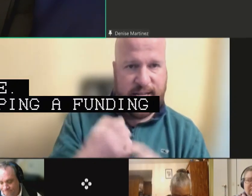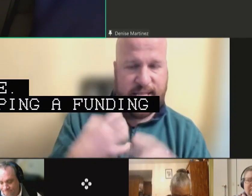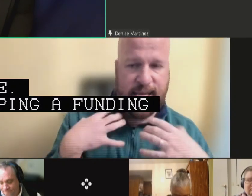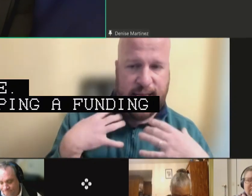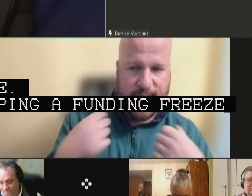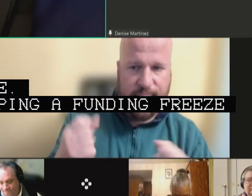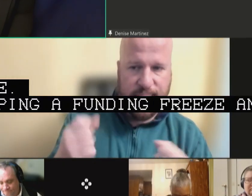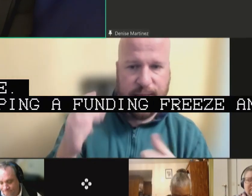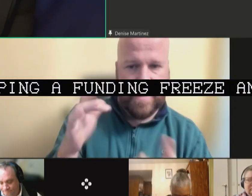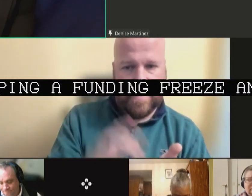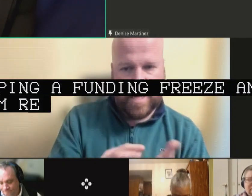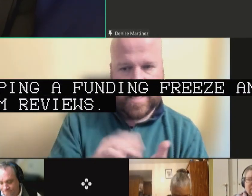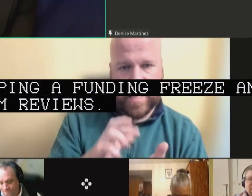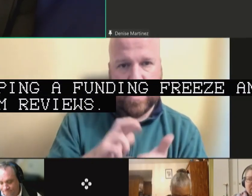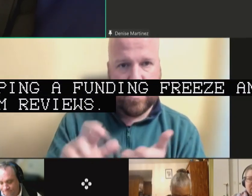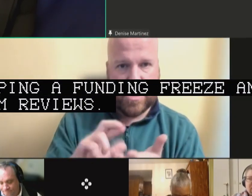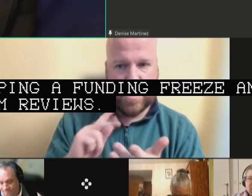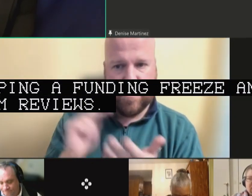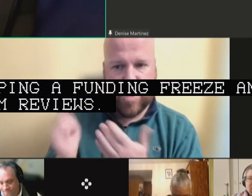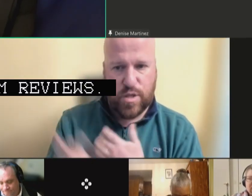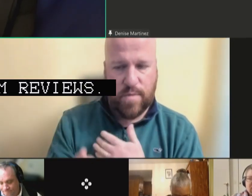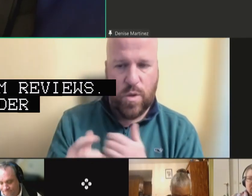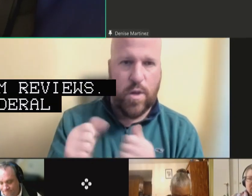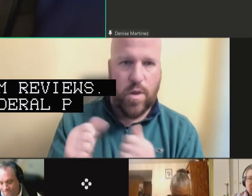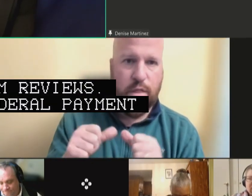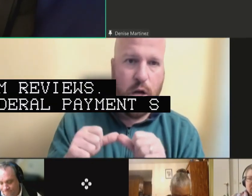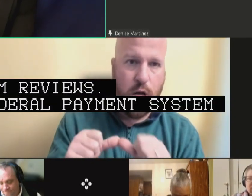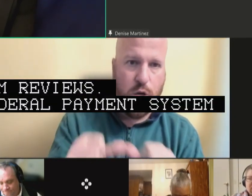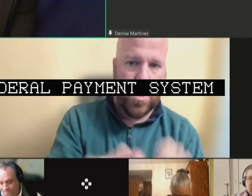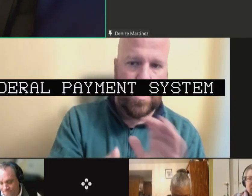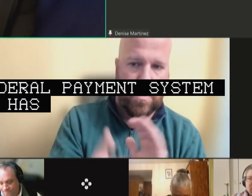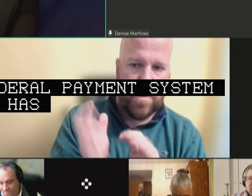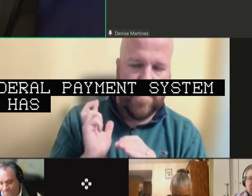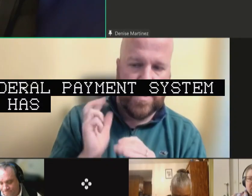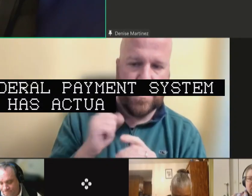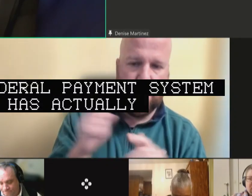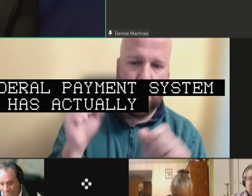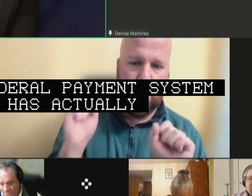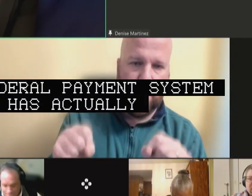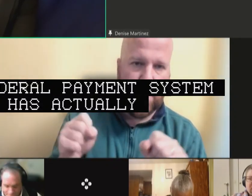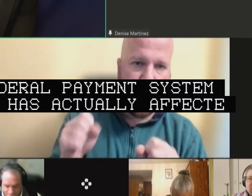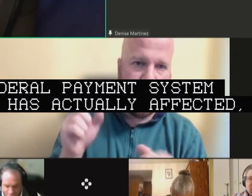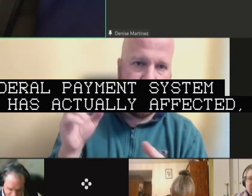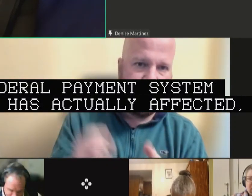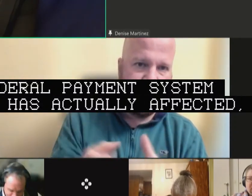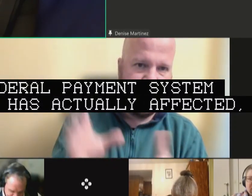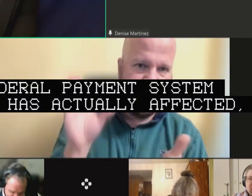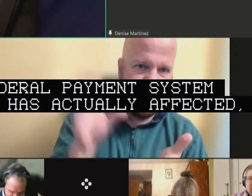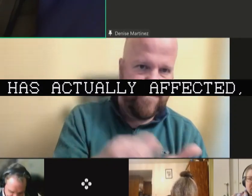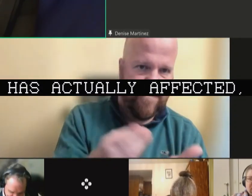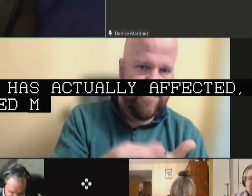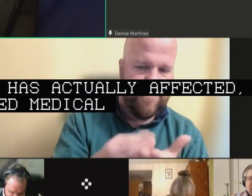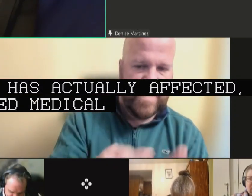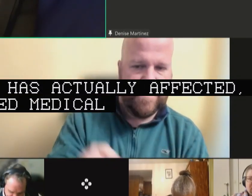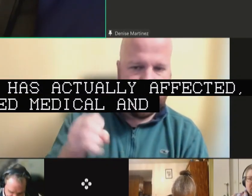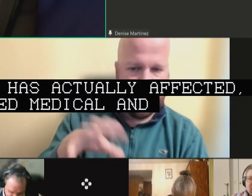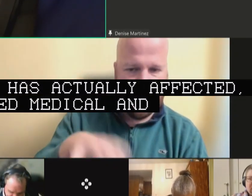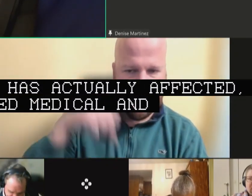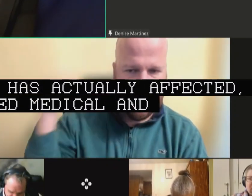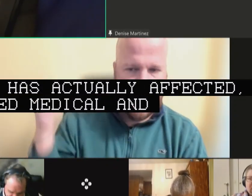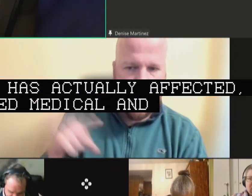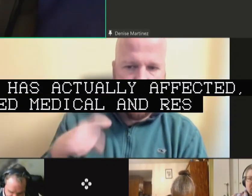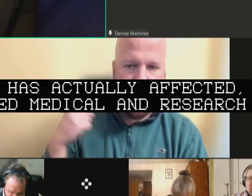actually impacted medical and research programs with ongoing reviews for